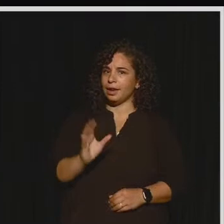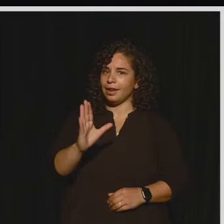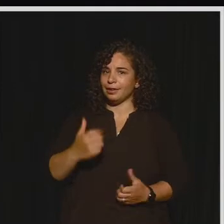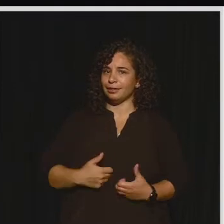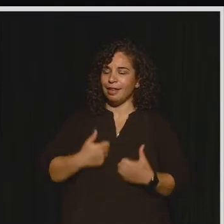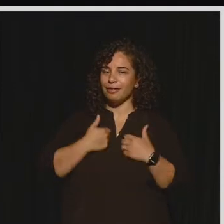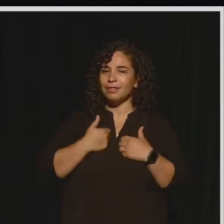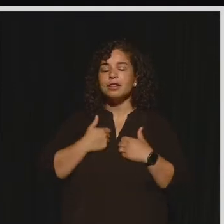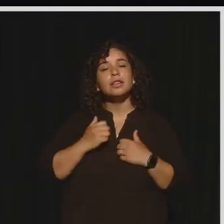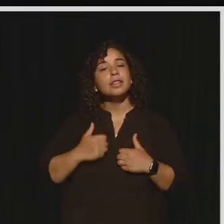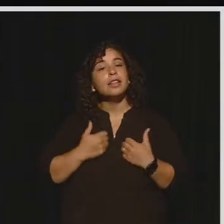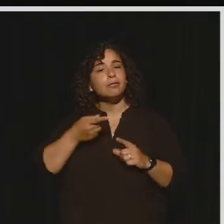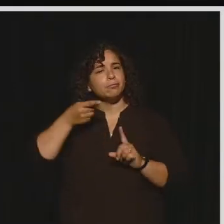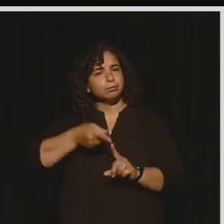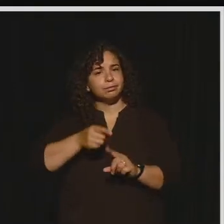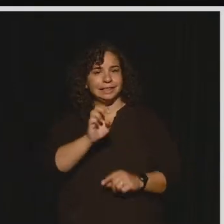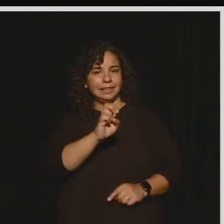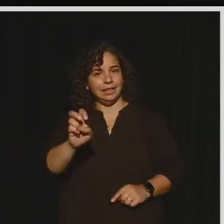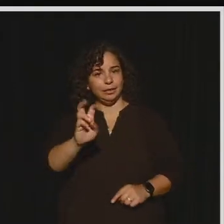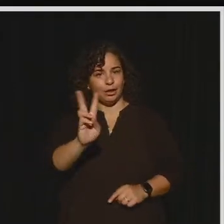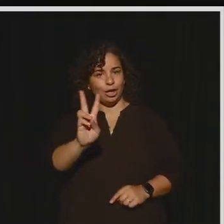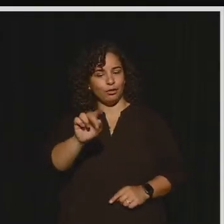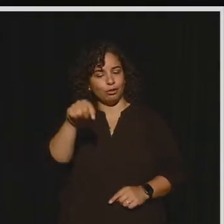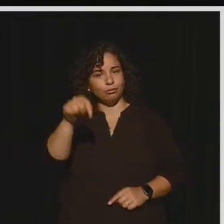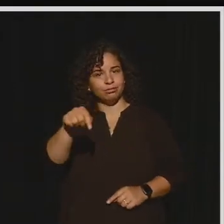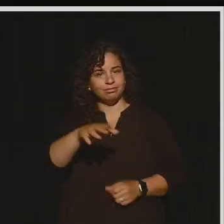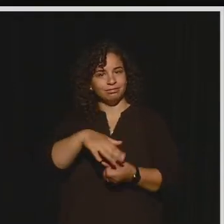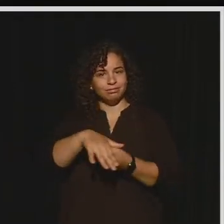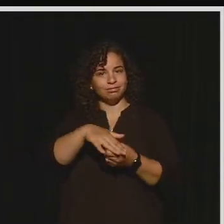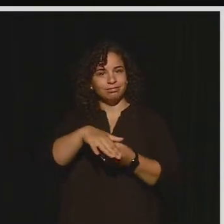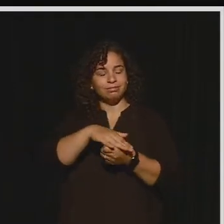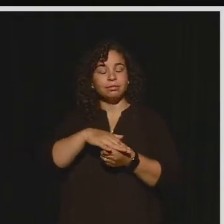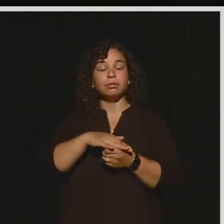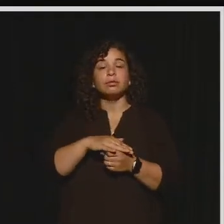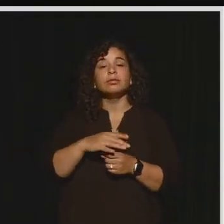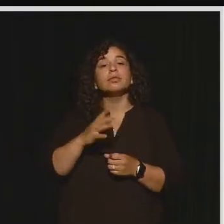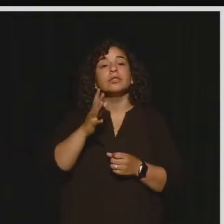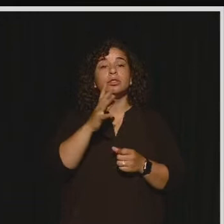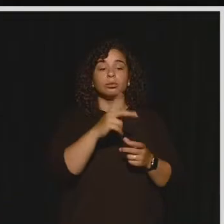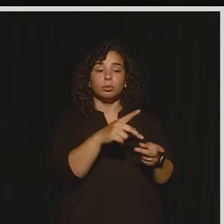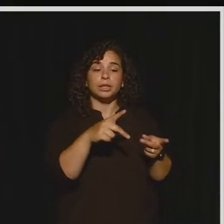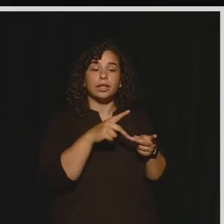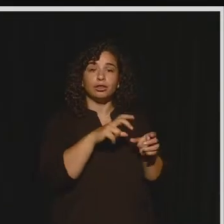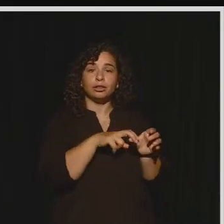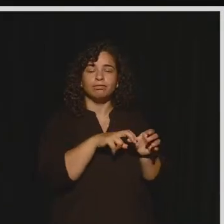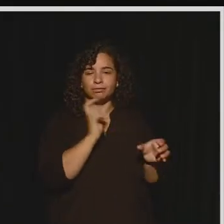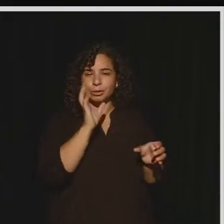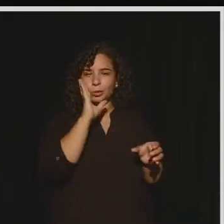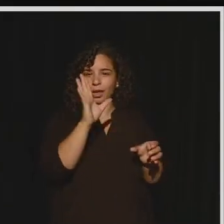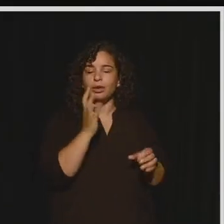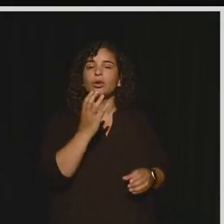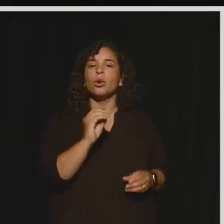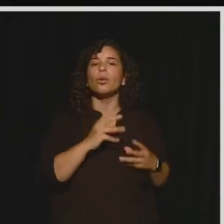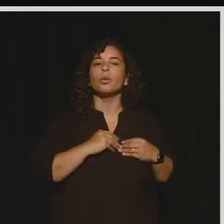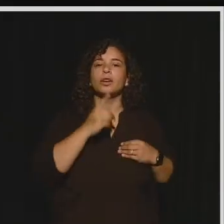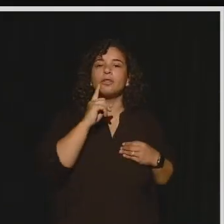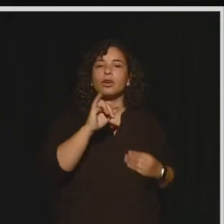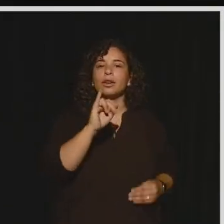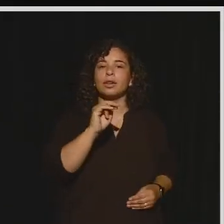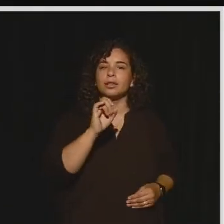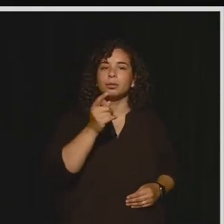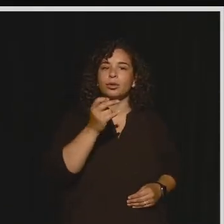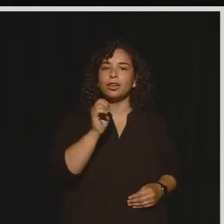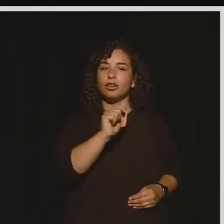has always lived in East Vancouver. He is just leaving his position as co-owner of Inspirational Talent,